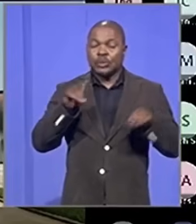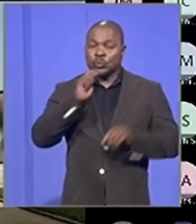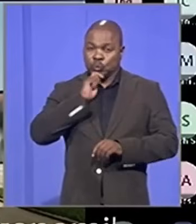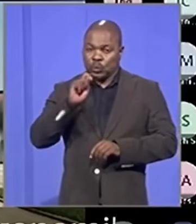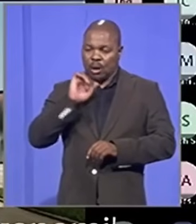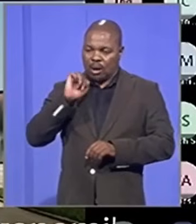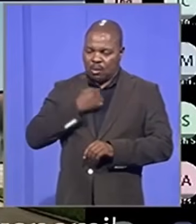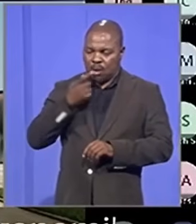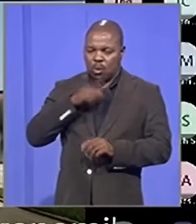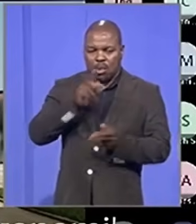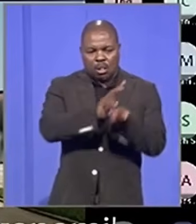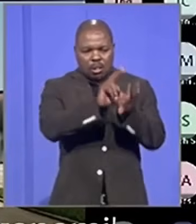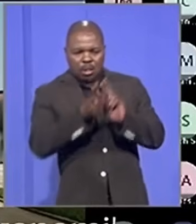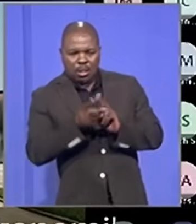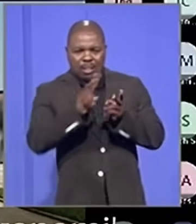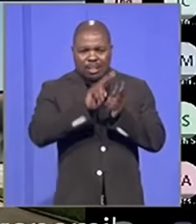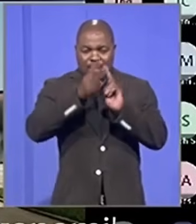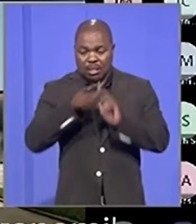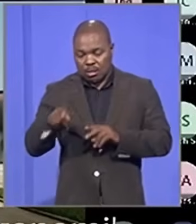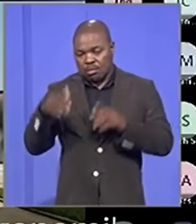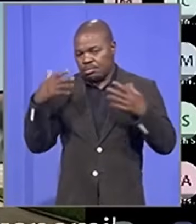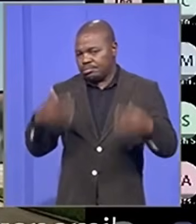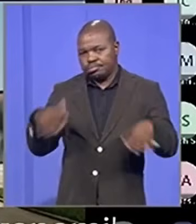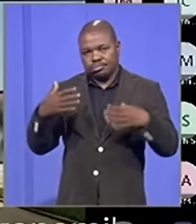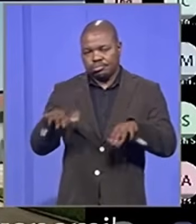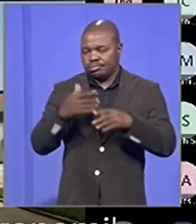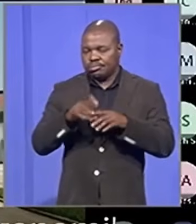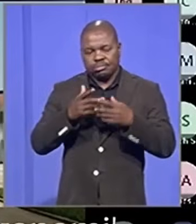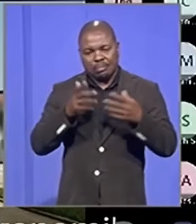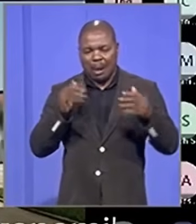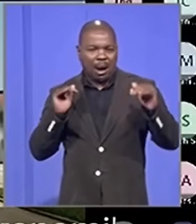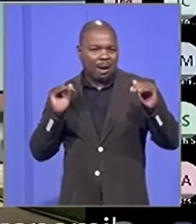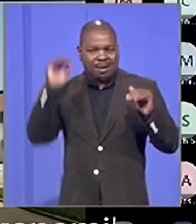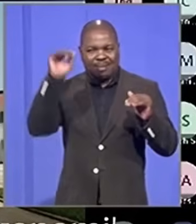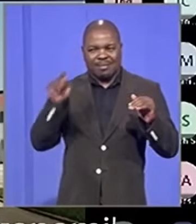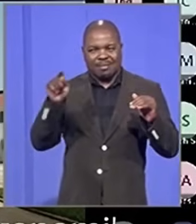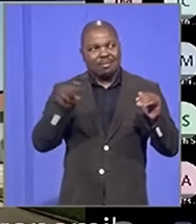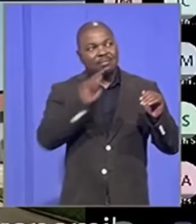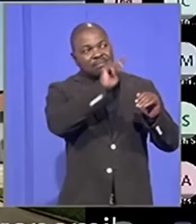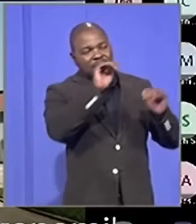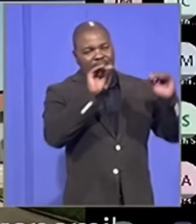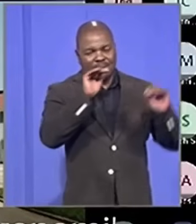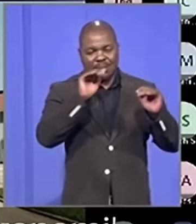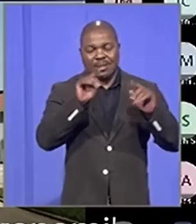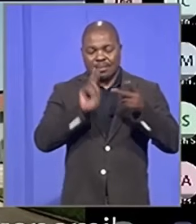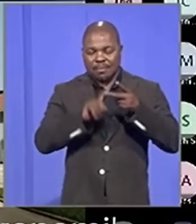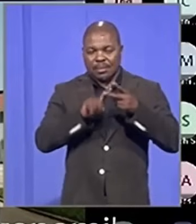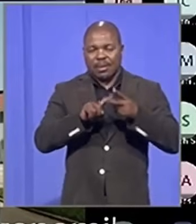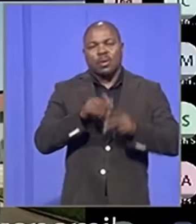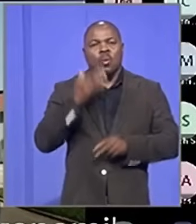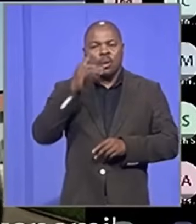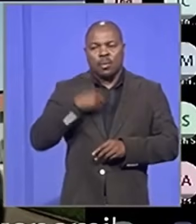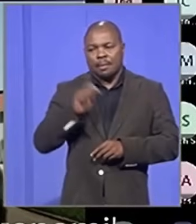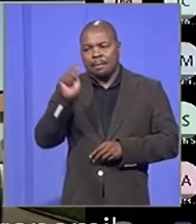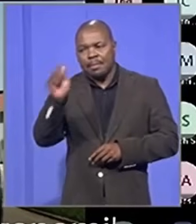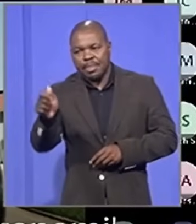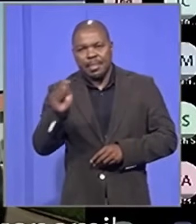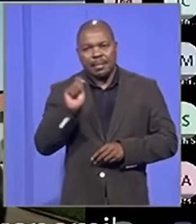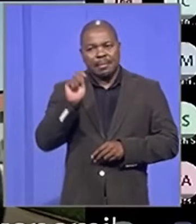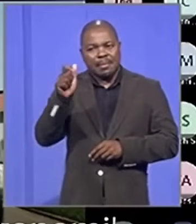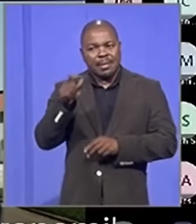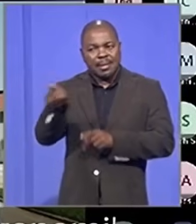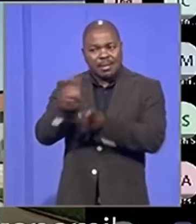trajectory is out of sync with our peers. But also it shows up in our debt servicing cost, which